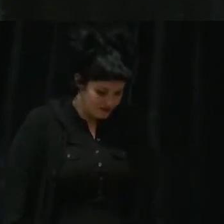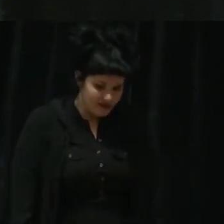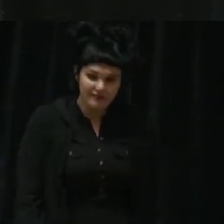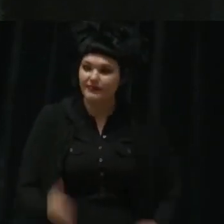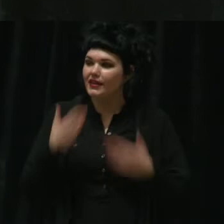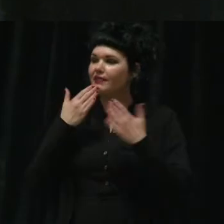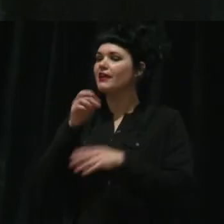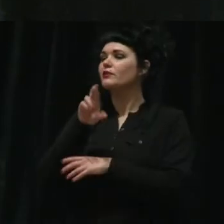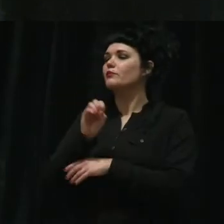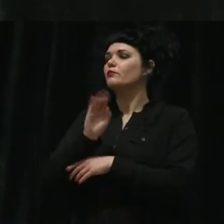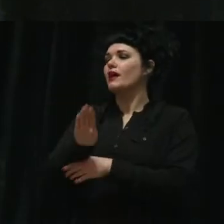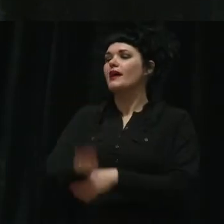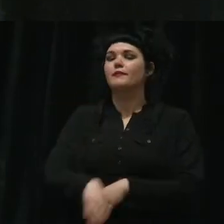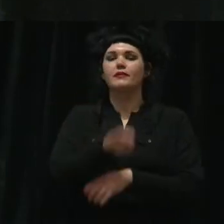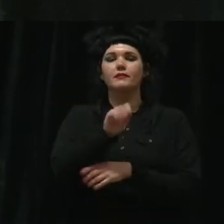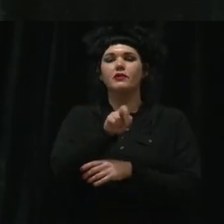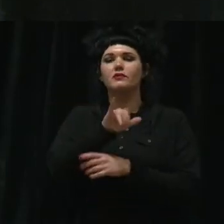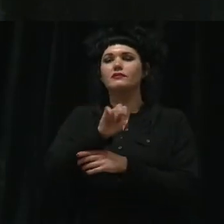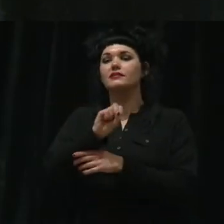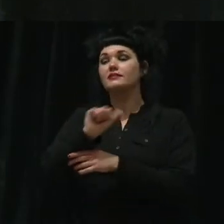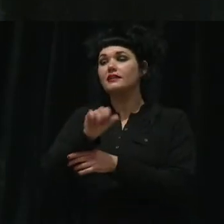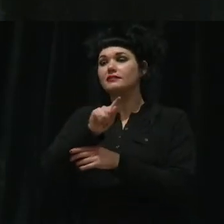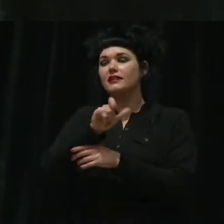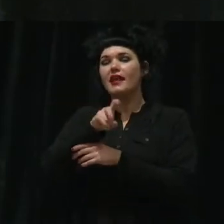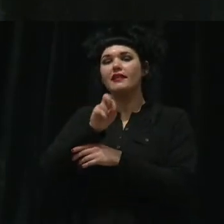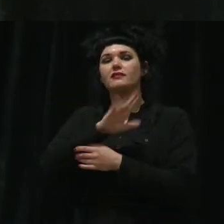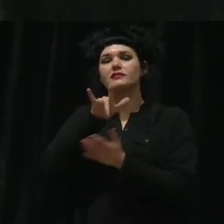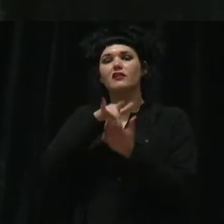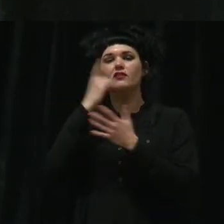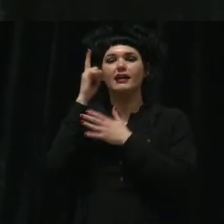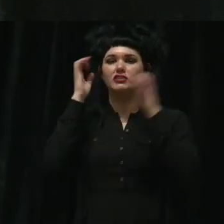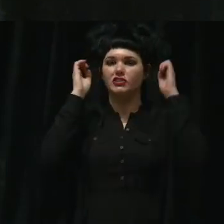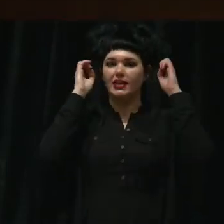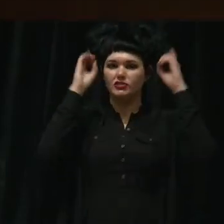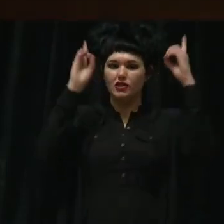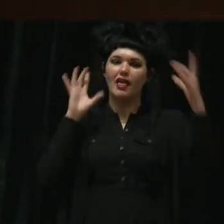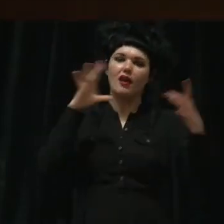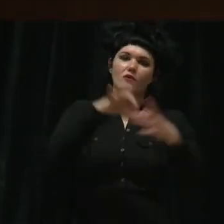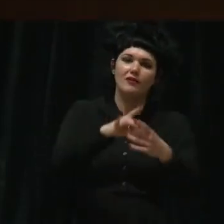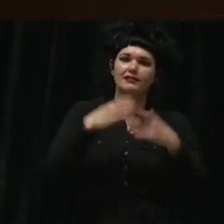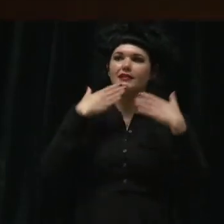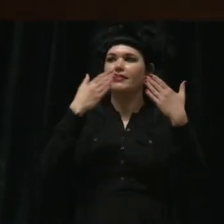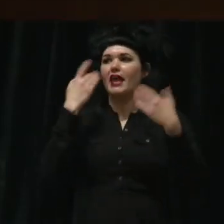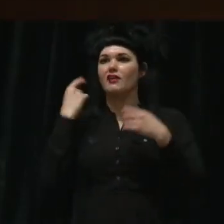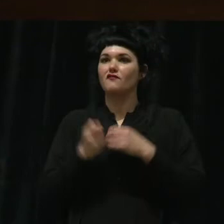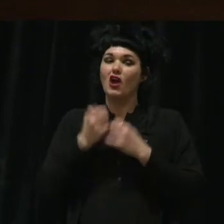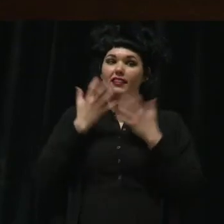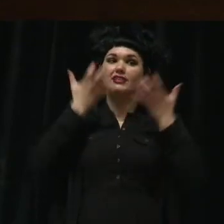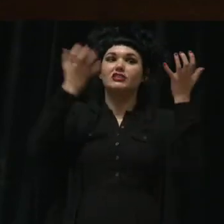Thank you, Rob. Marissa Taylor, Center for Educational Outreach. Thank you for the shout out for Wolverine Express as well.